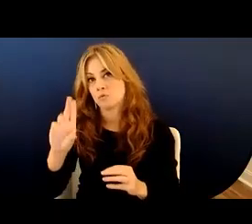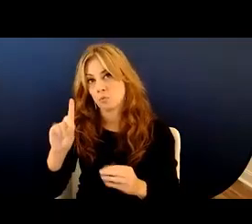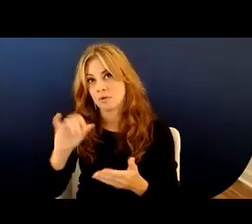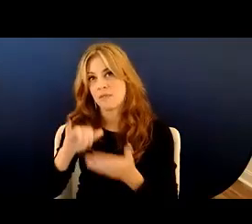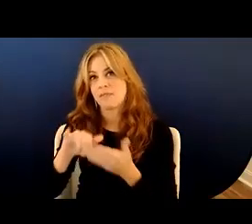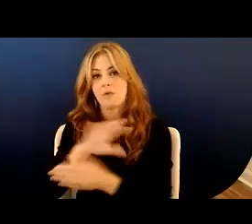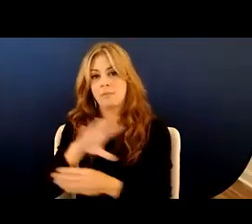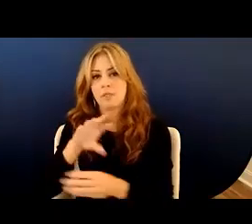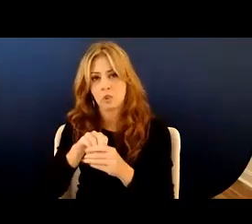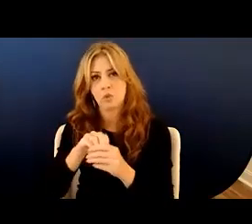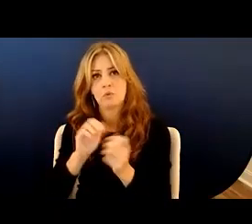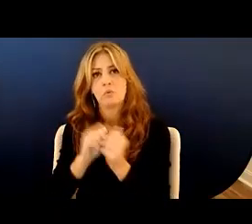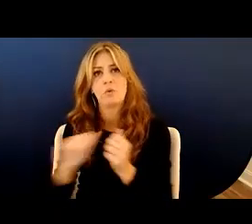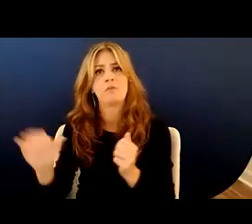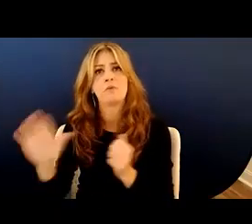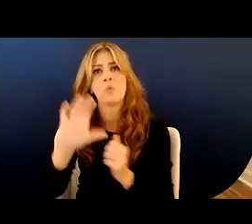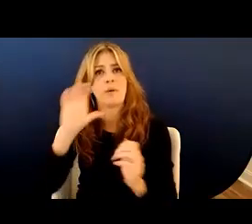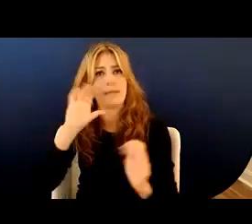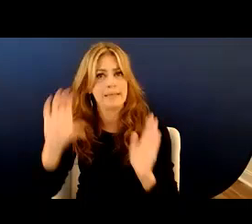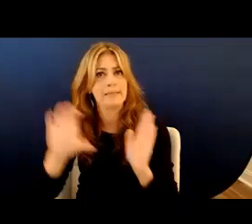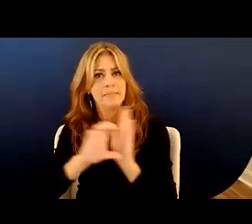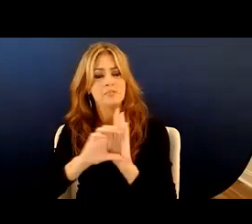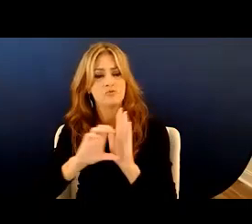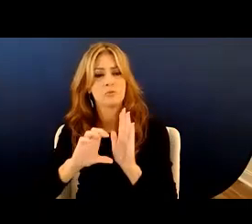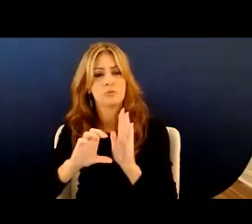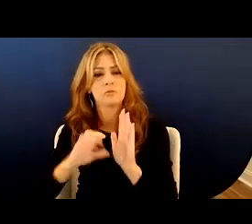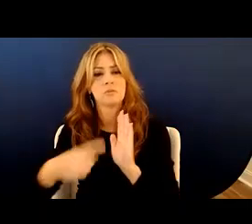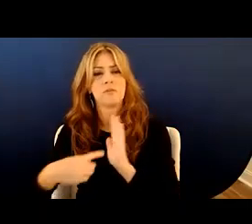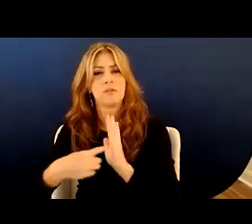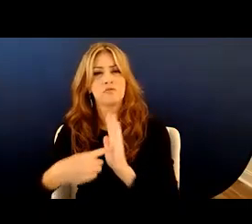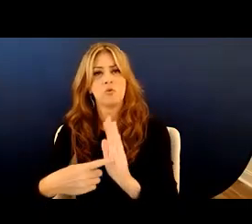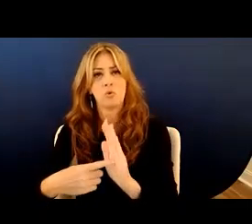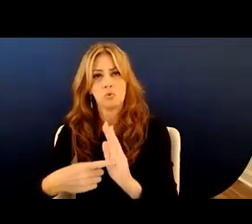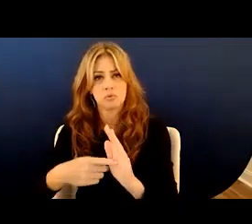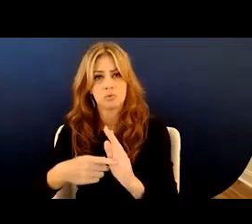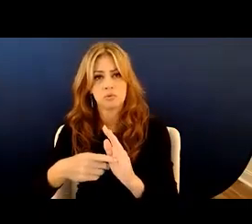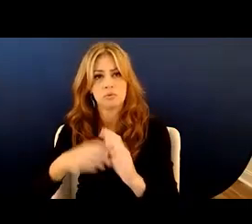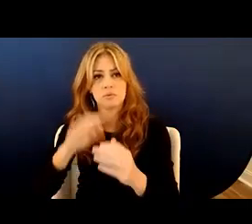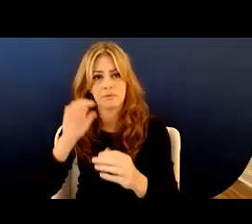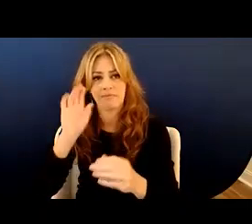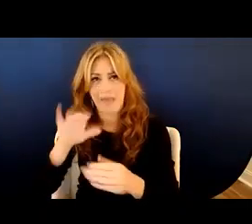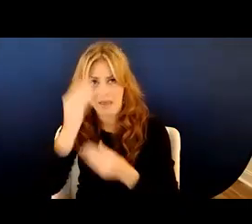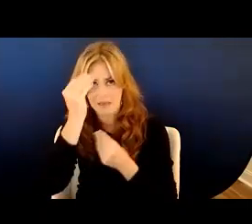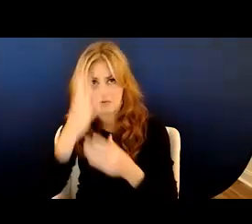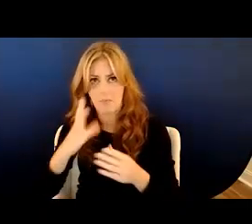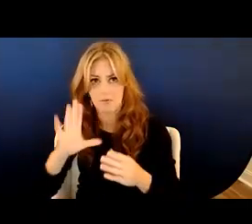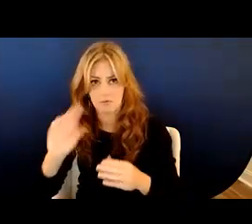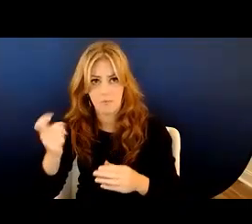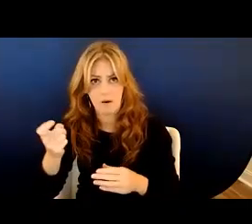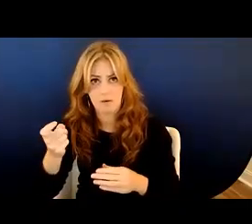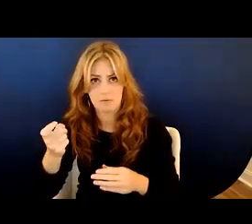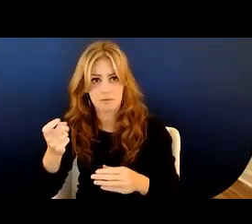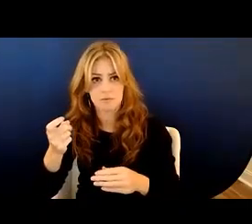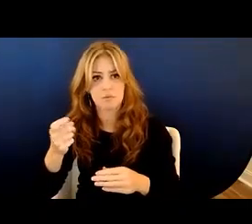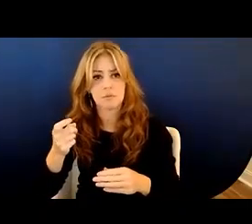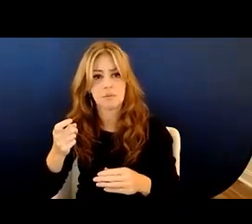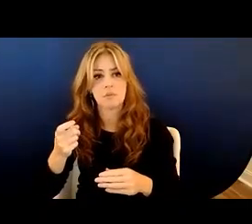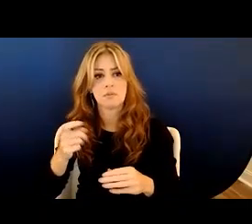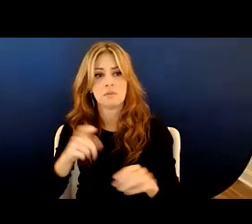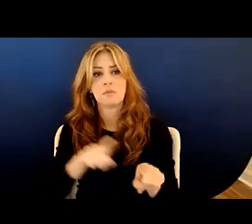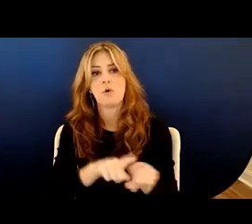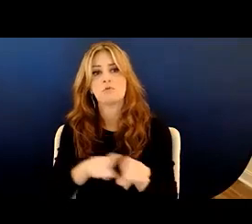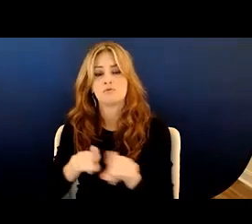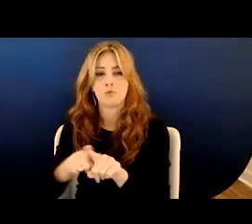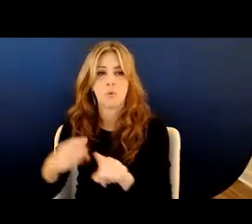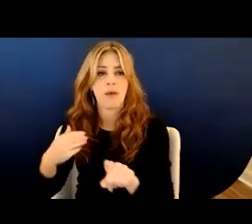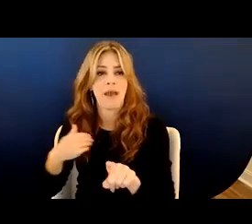image that's shown in the content information box that's shown on the poster. And here also we have a